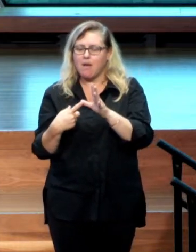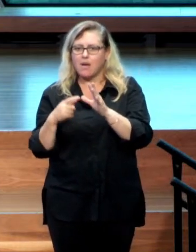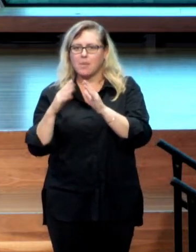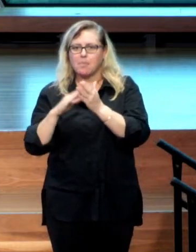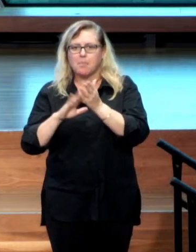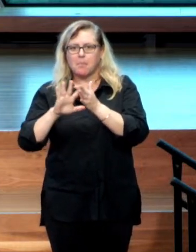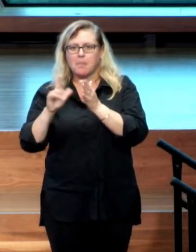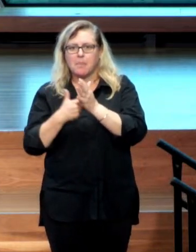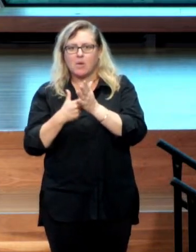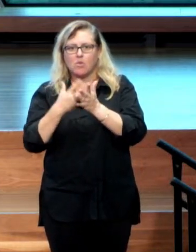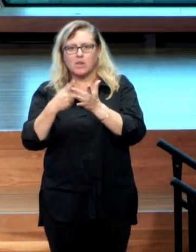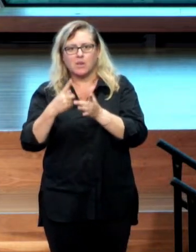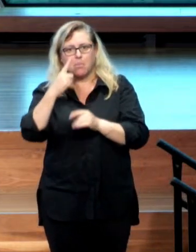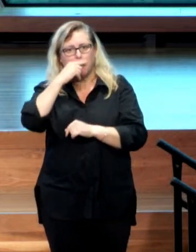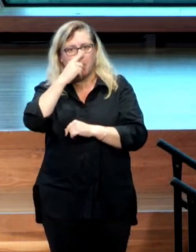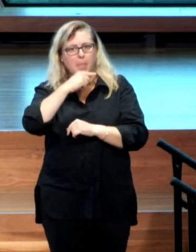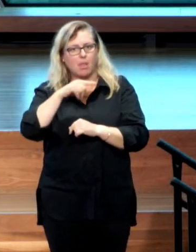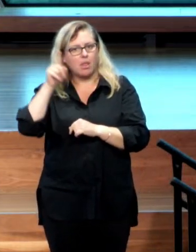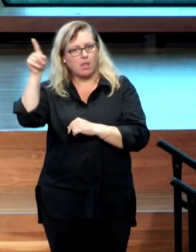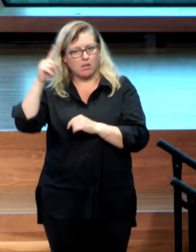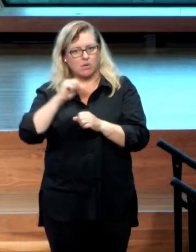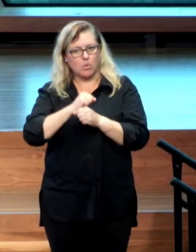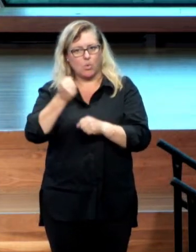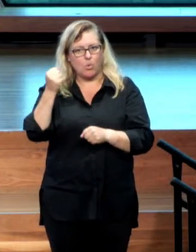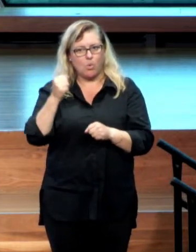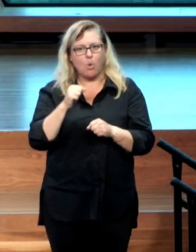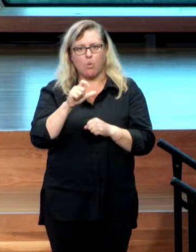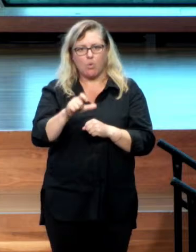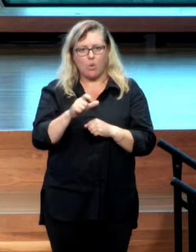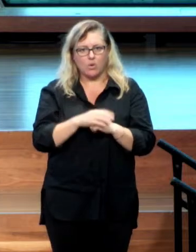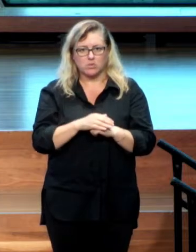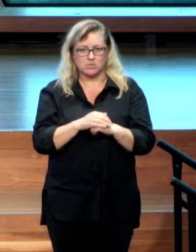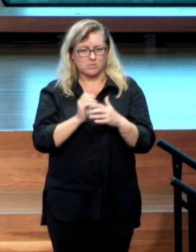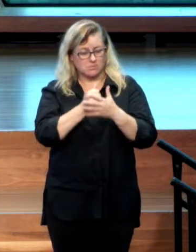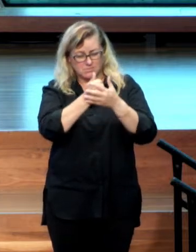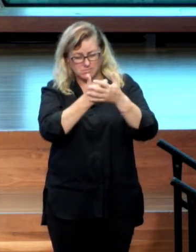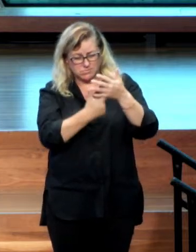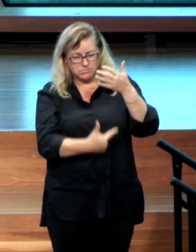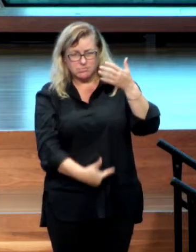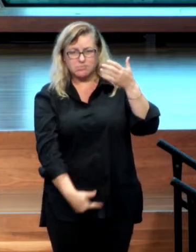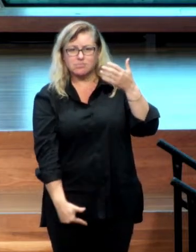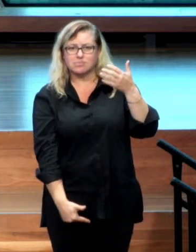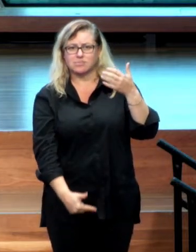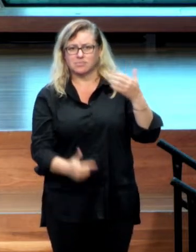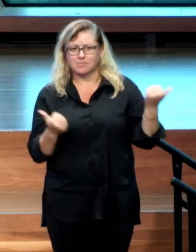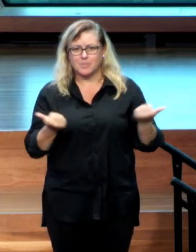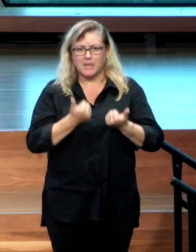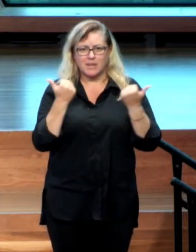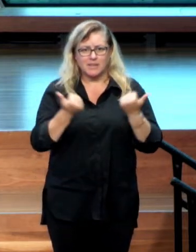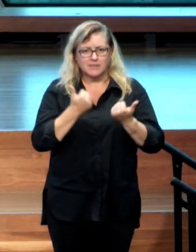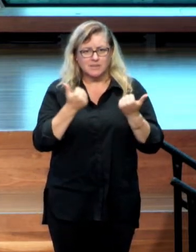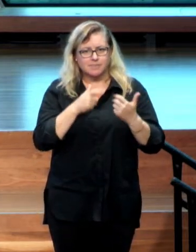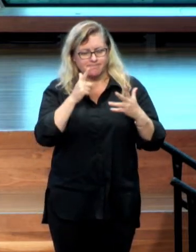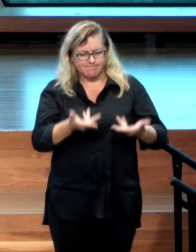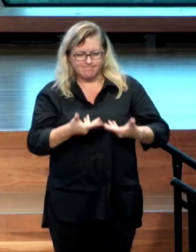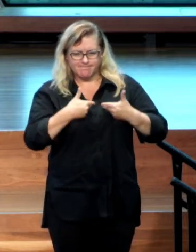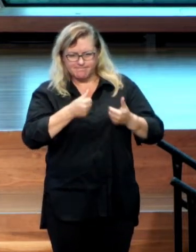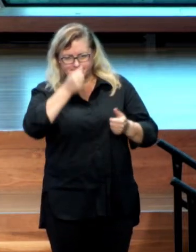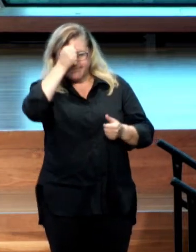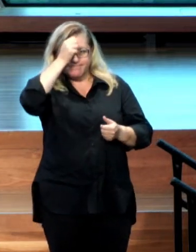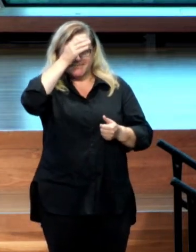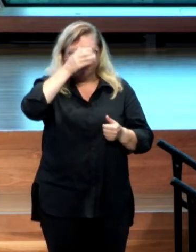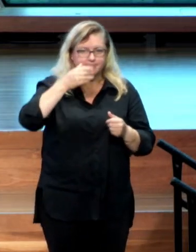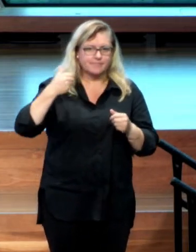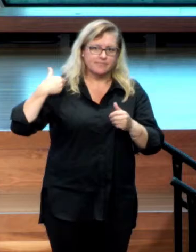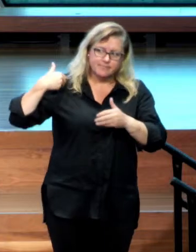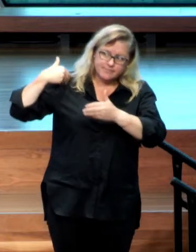Gold Coast, there's a long list of mob in the acknowledgements in my book. They've gifted me with knowledge passed down